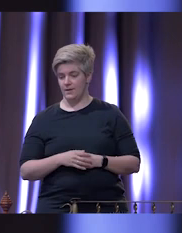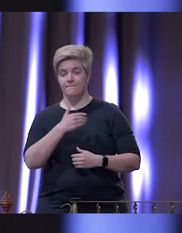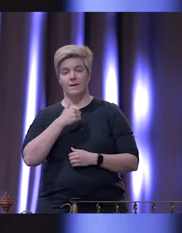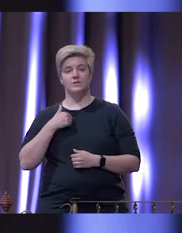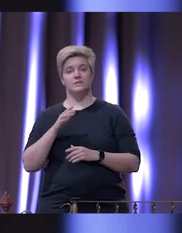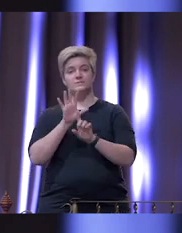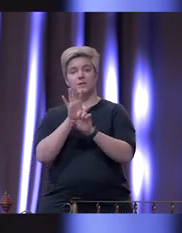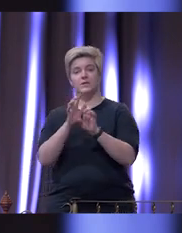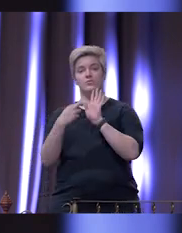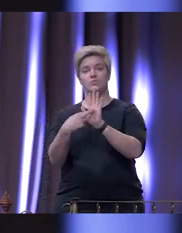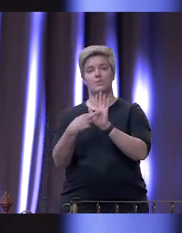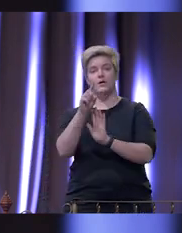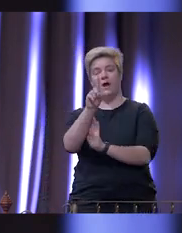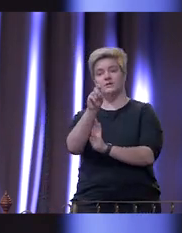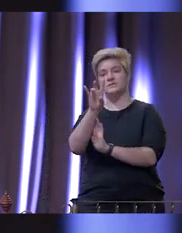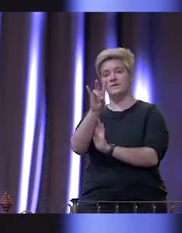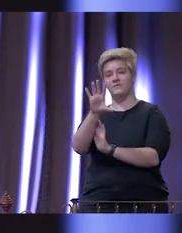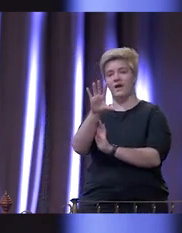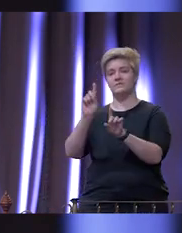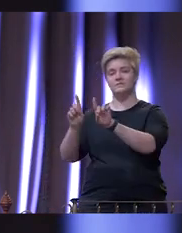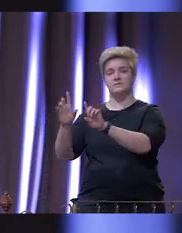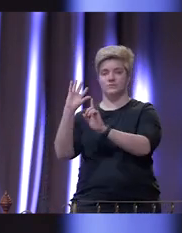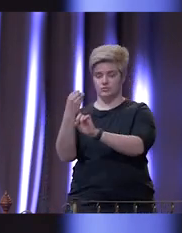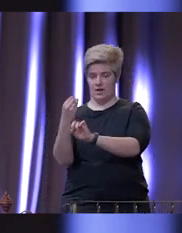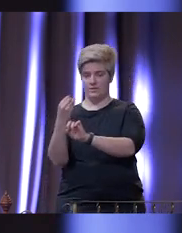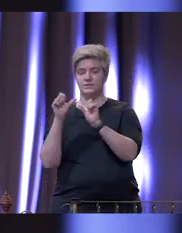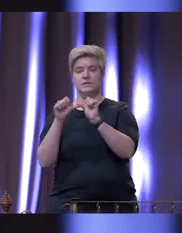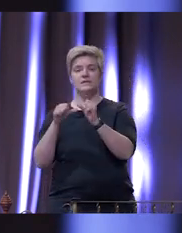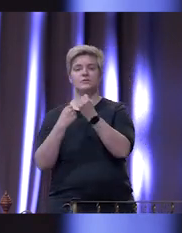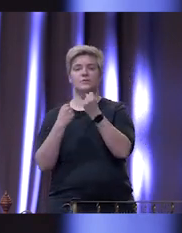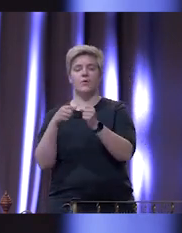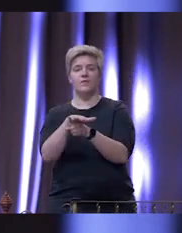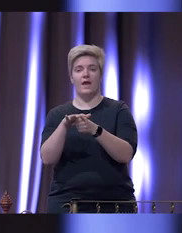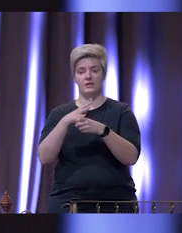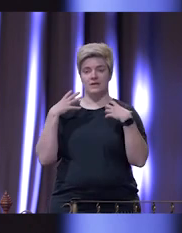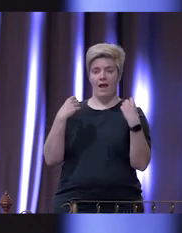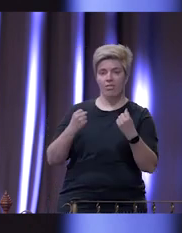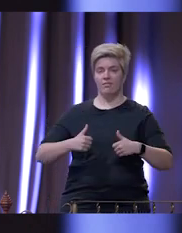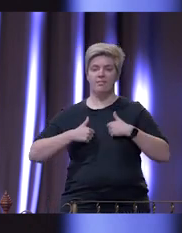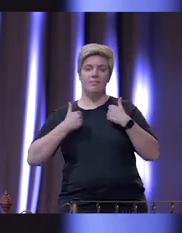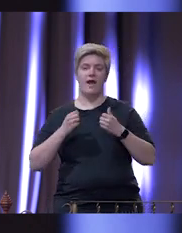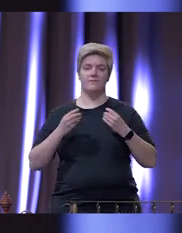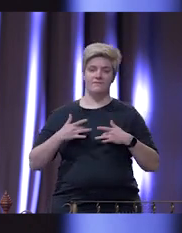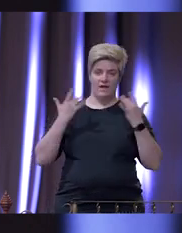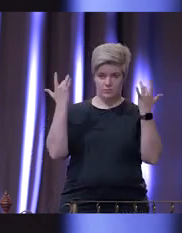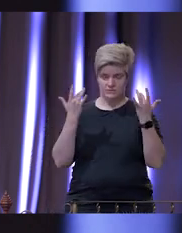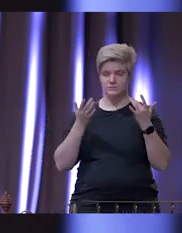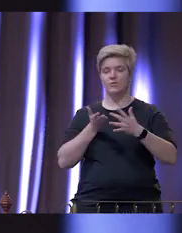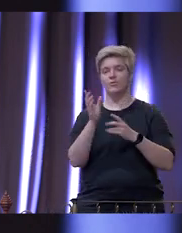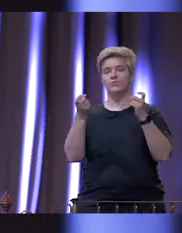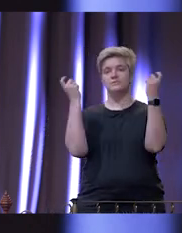this local population, who represent 175 or more tribes, continue to support the area's health, life,